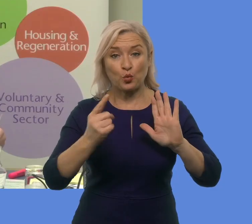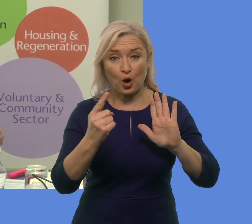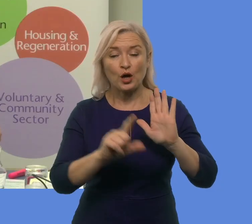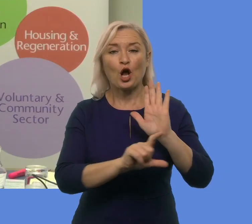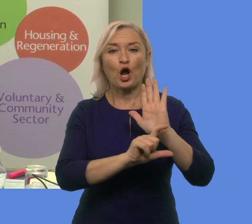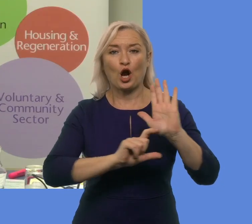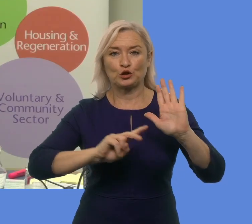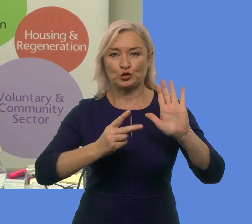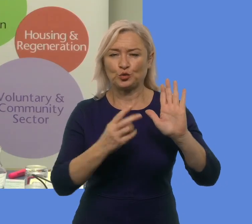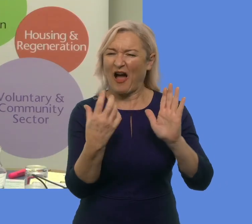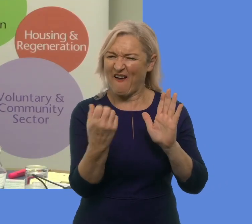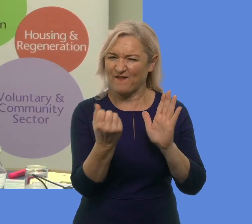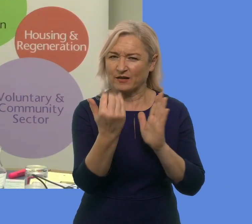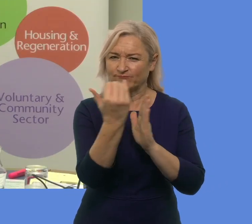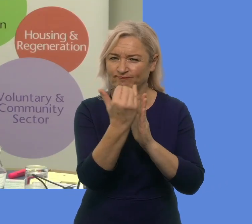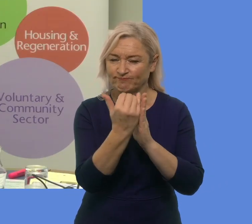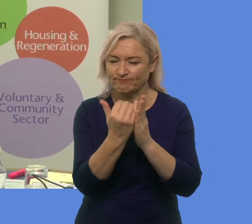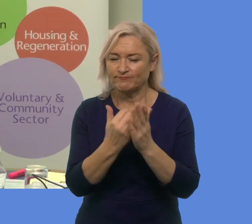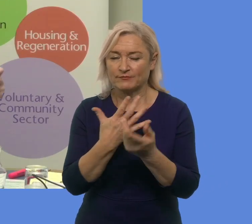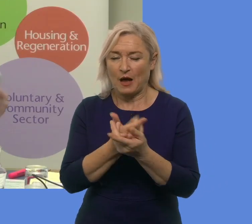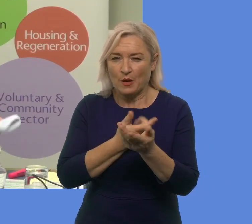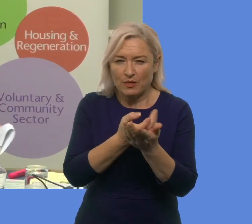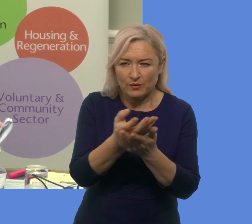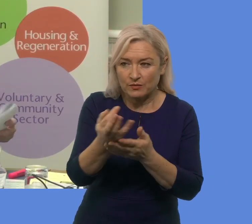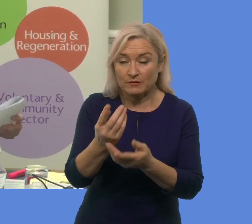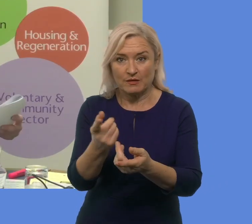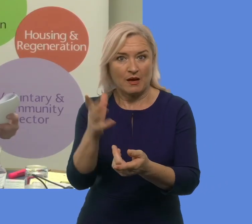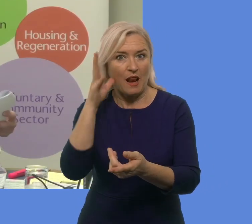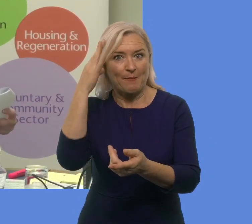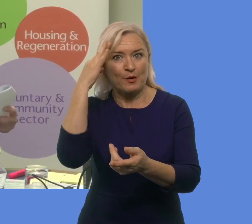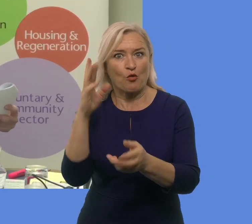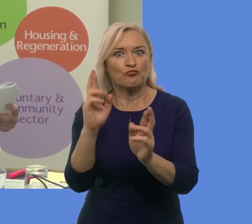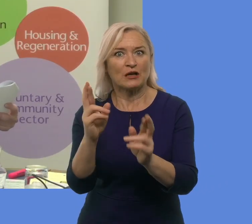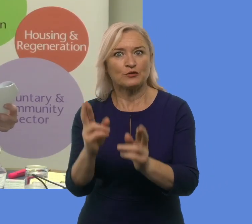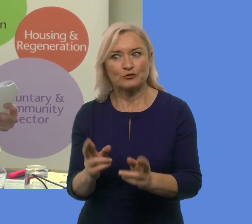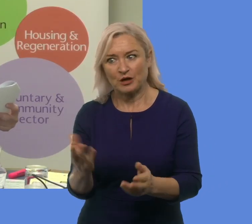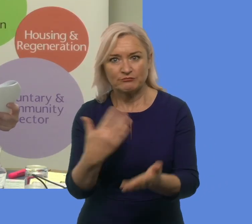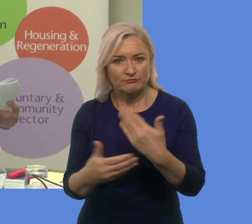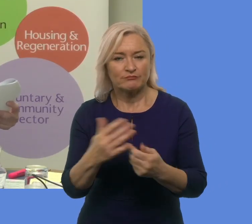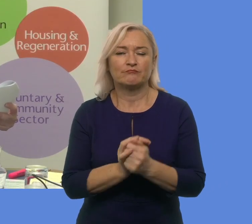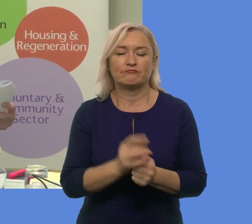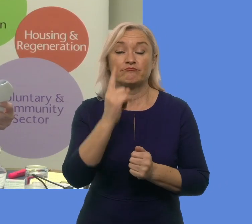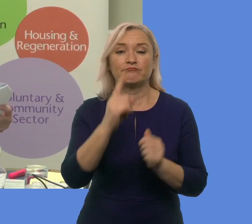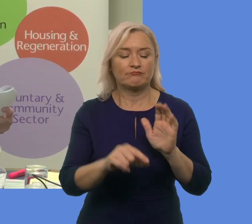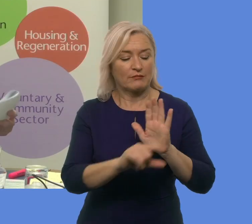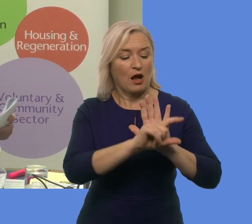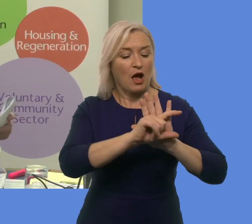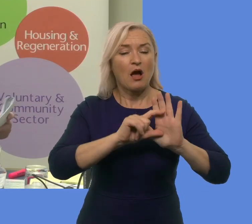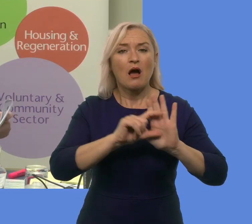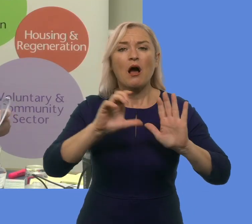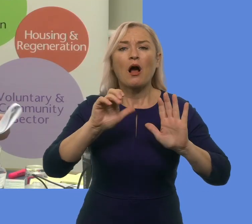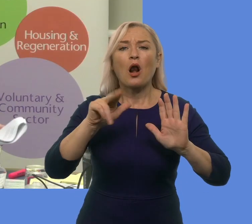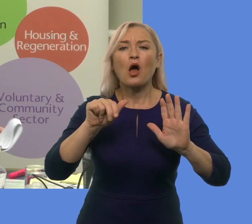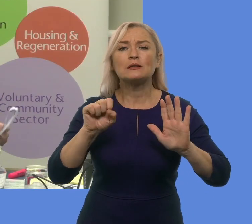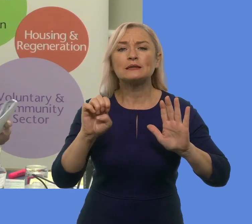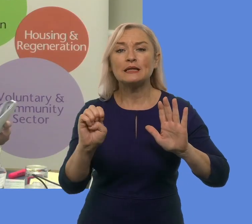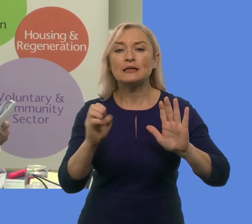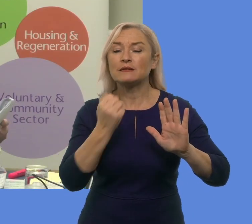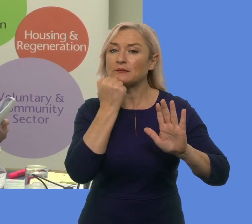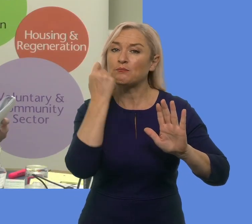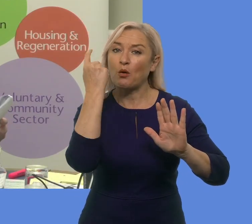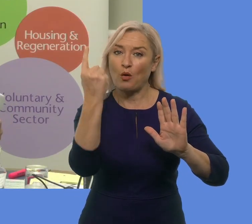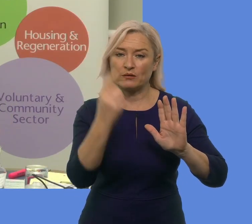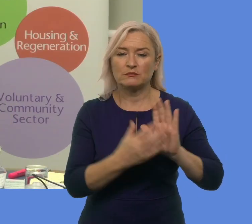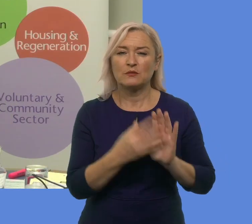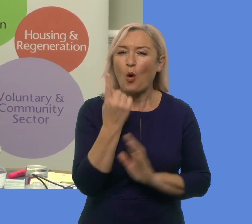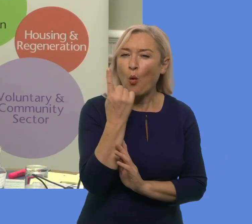I'll go through them now and you can keep me right. So for clause 1, there was one